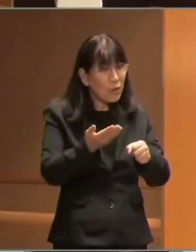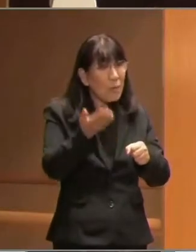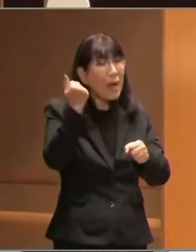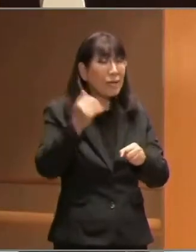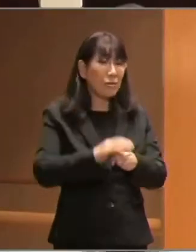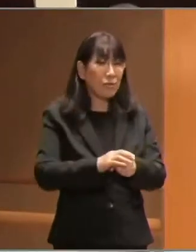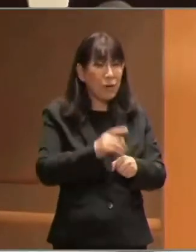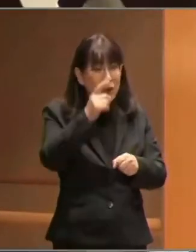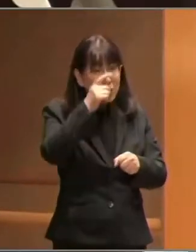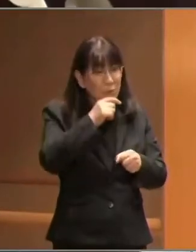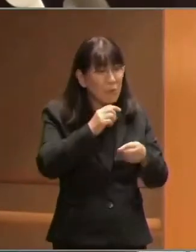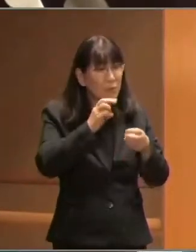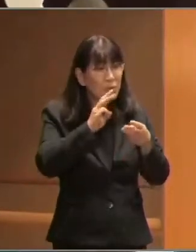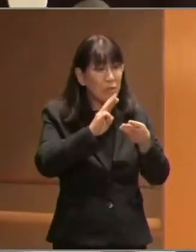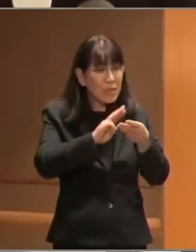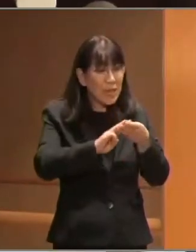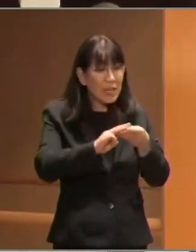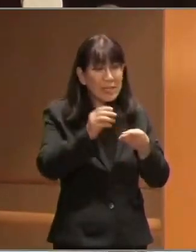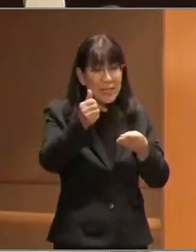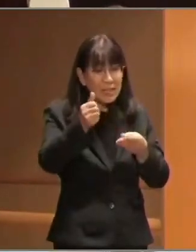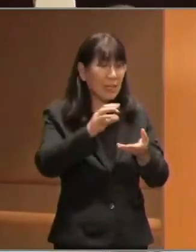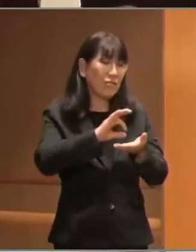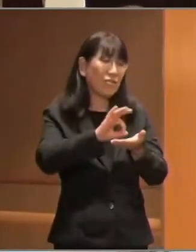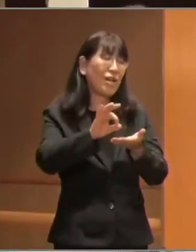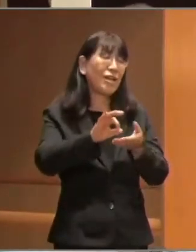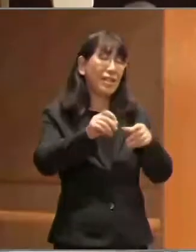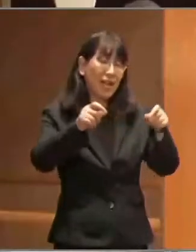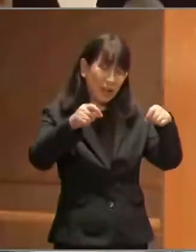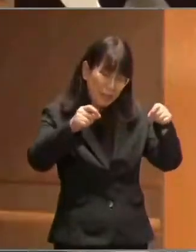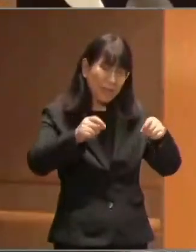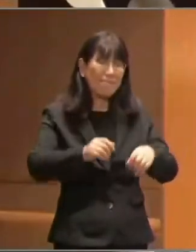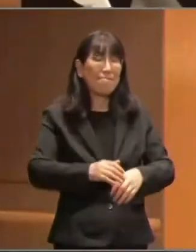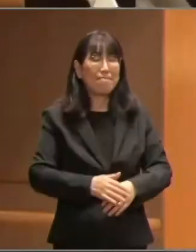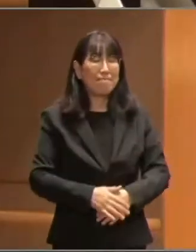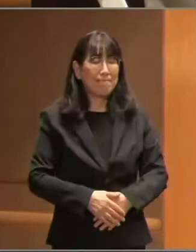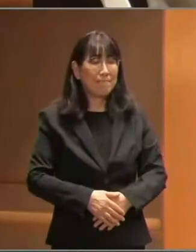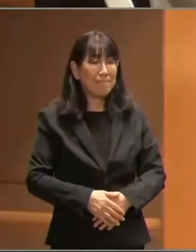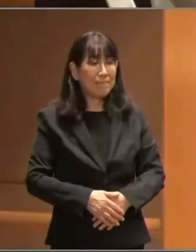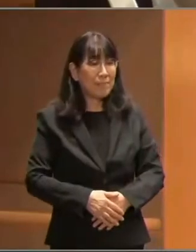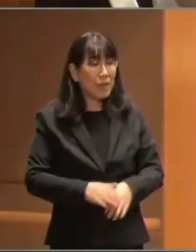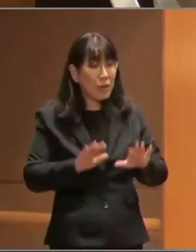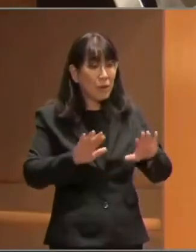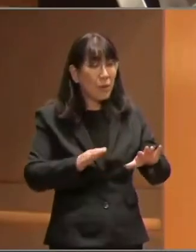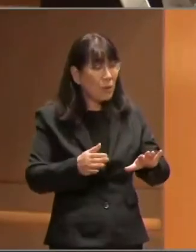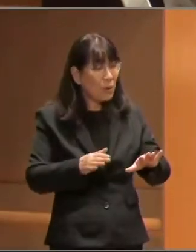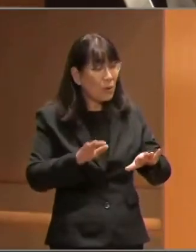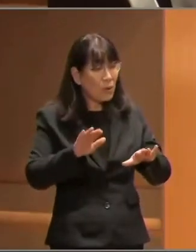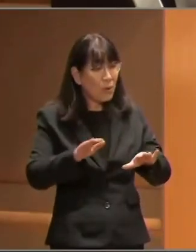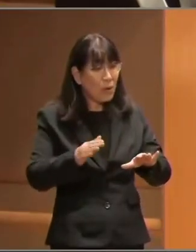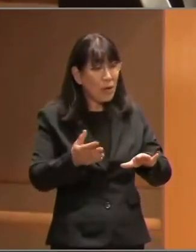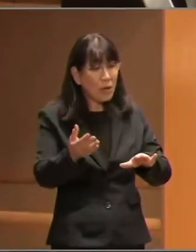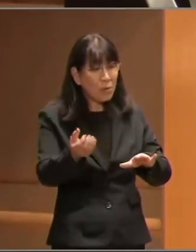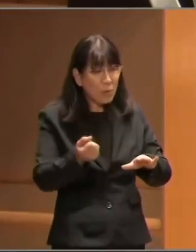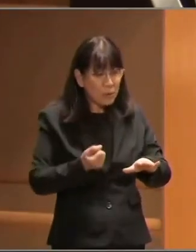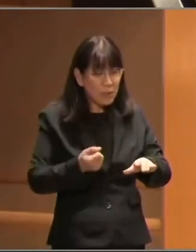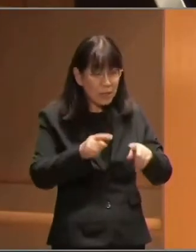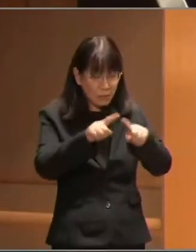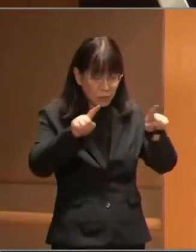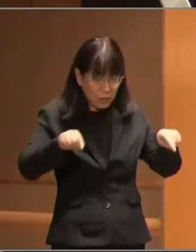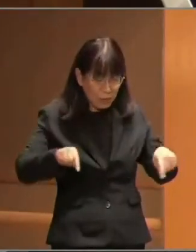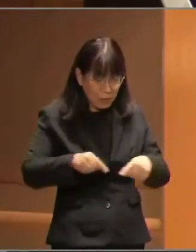joined. And this roll paper was made half century ago by Mr.